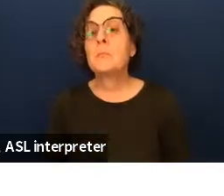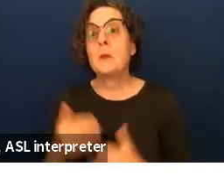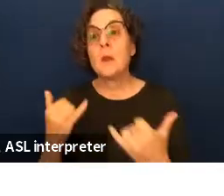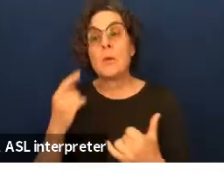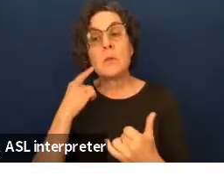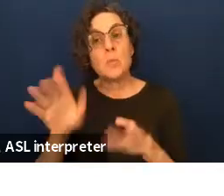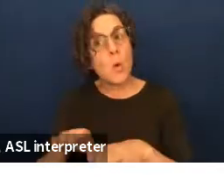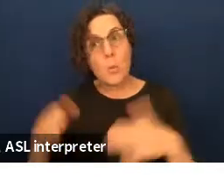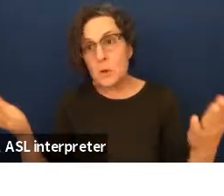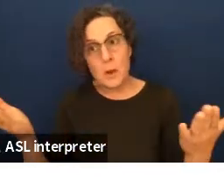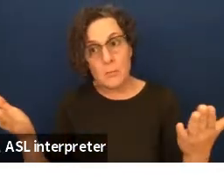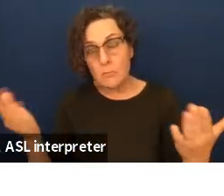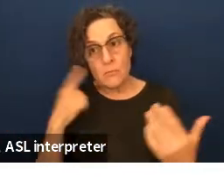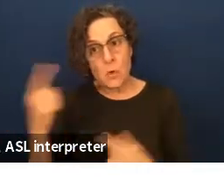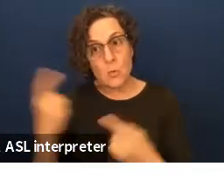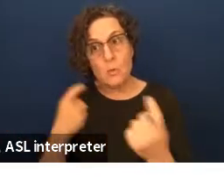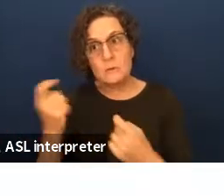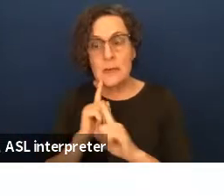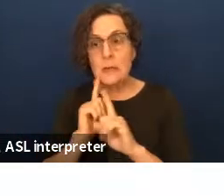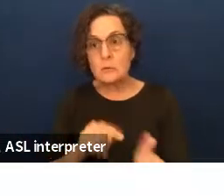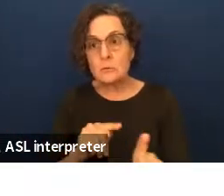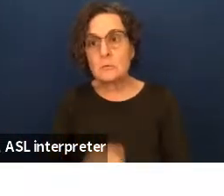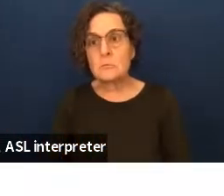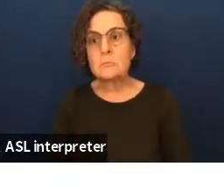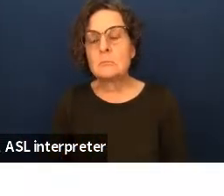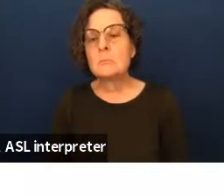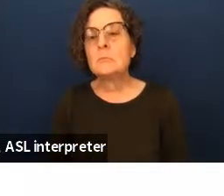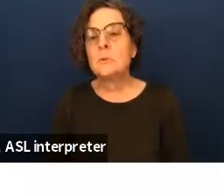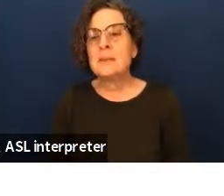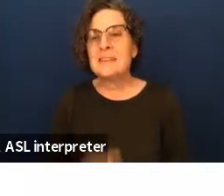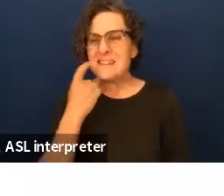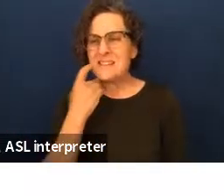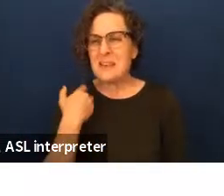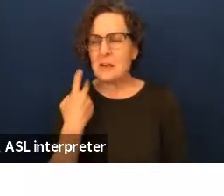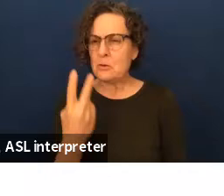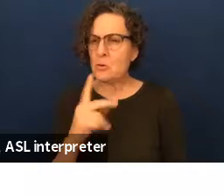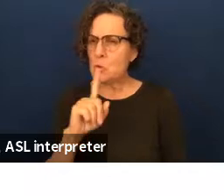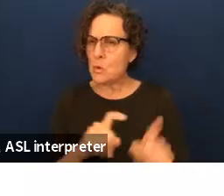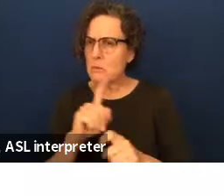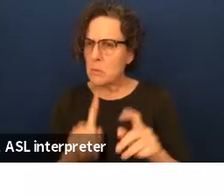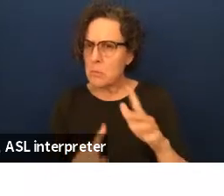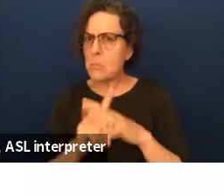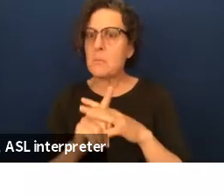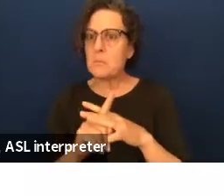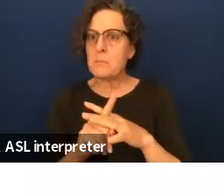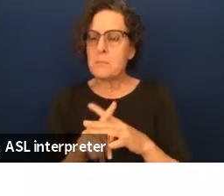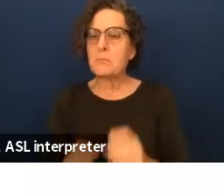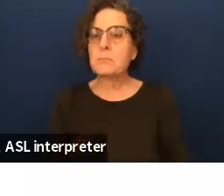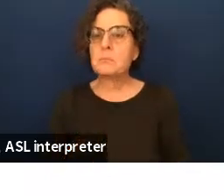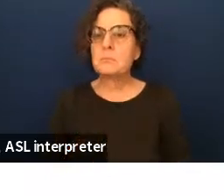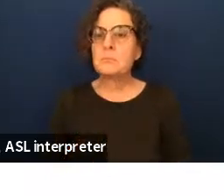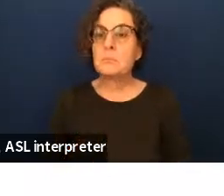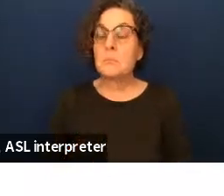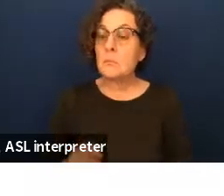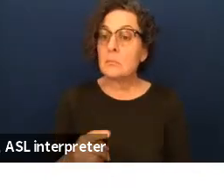just open it up for questions. We've just had 2 questions that popped up, but I would like to ask